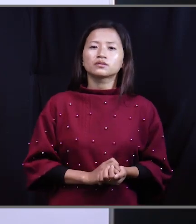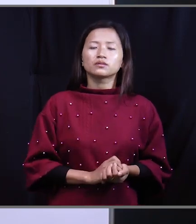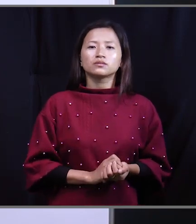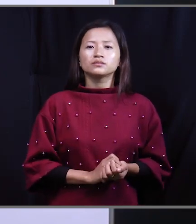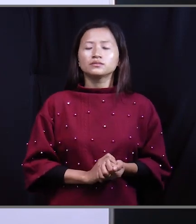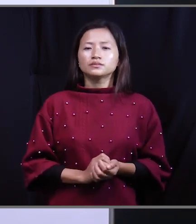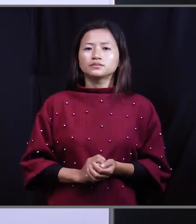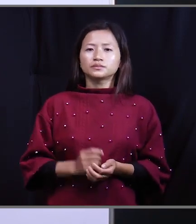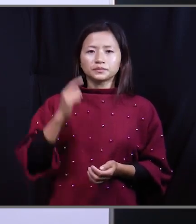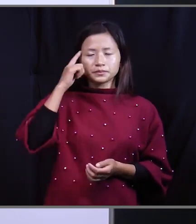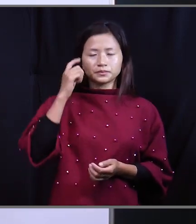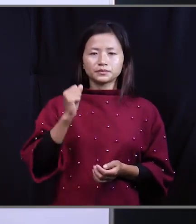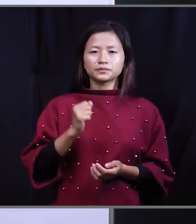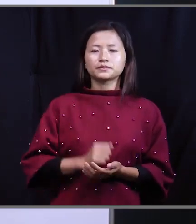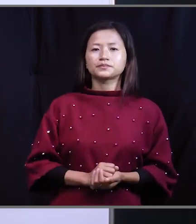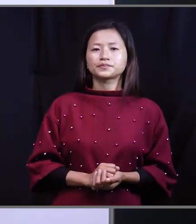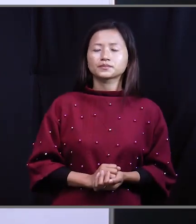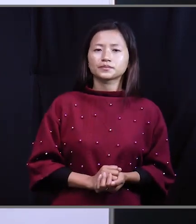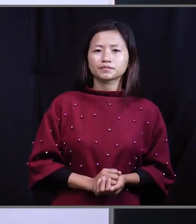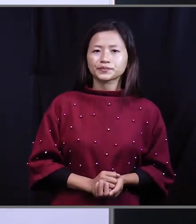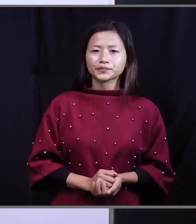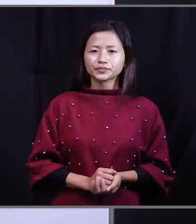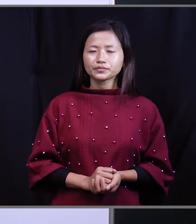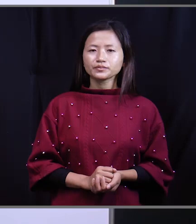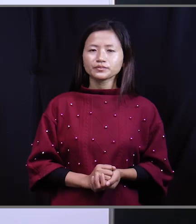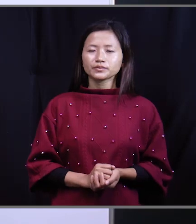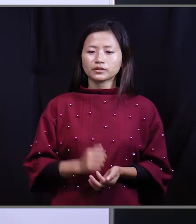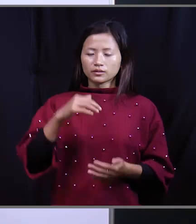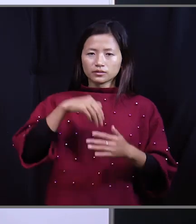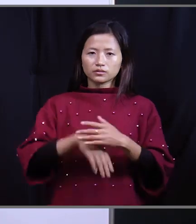Okay, remember that. So